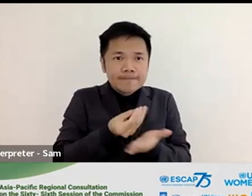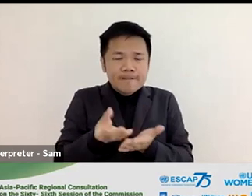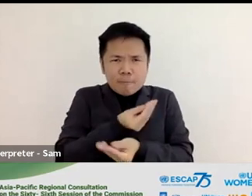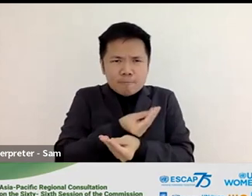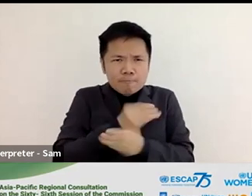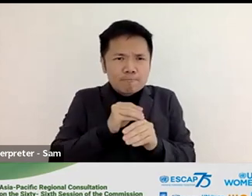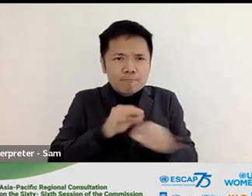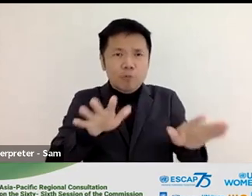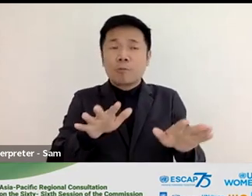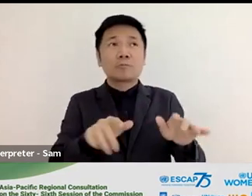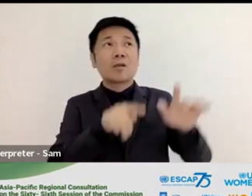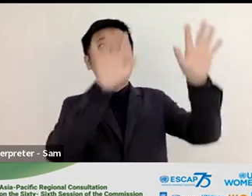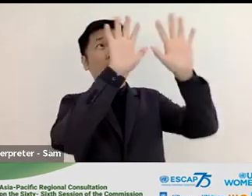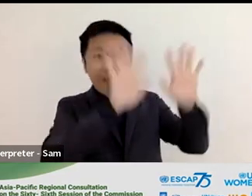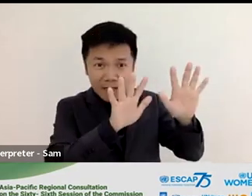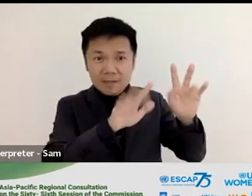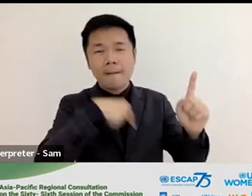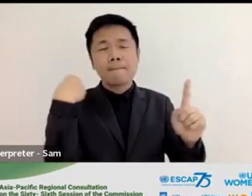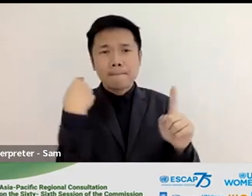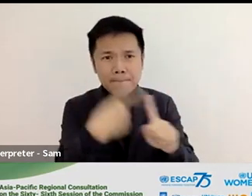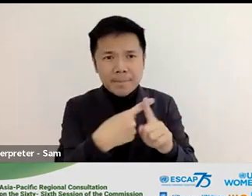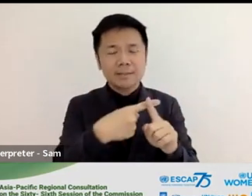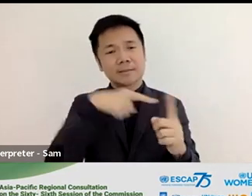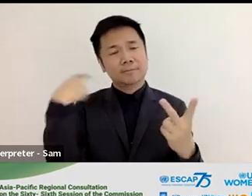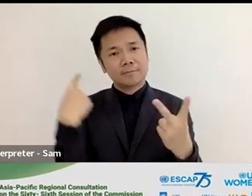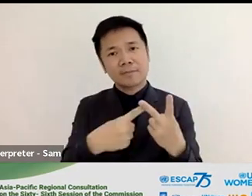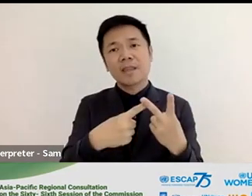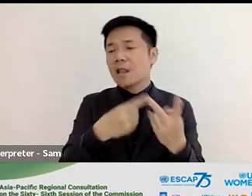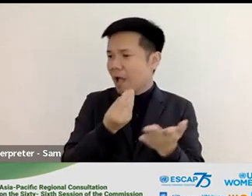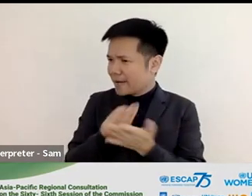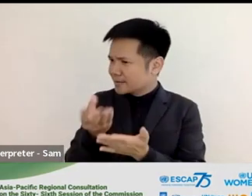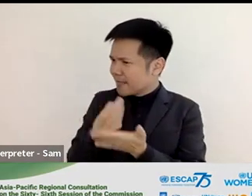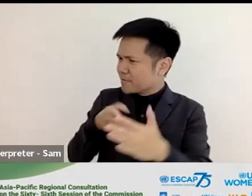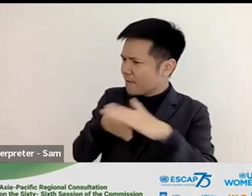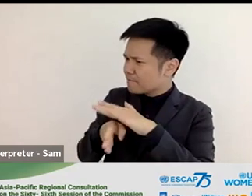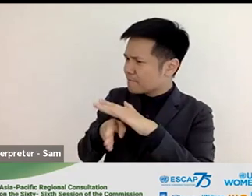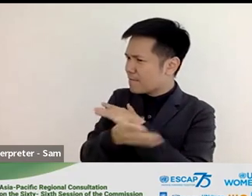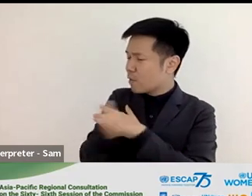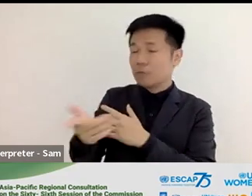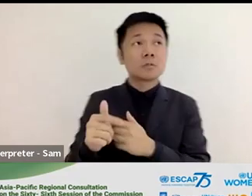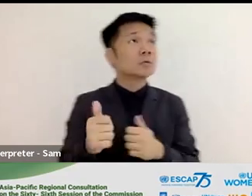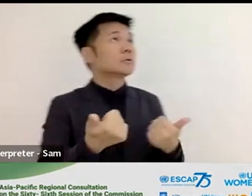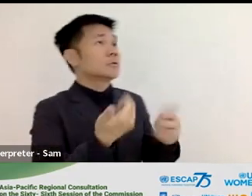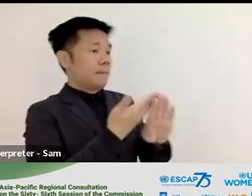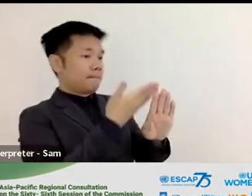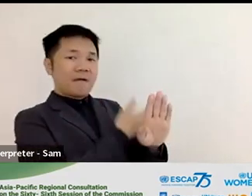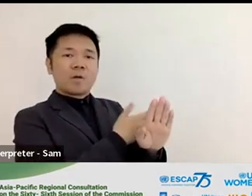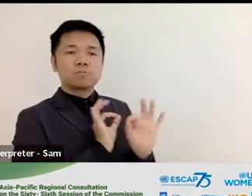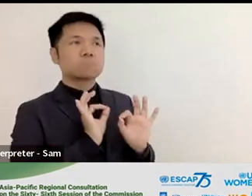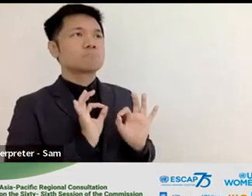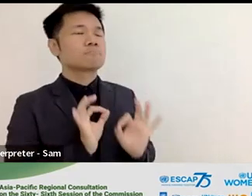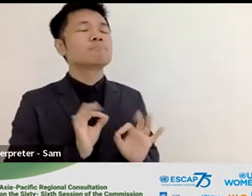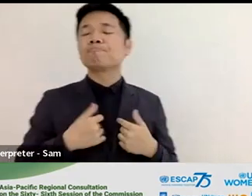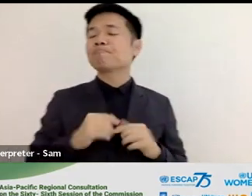just about the weather. It's delivering accessible information to communities to get better prepared, and as well as